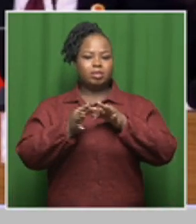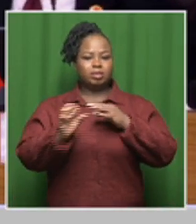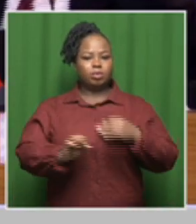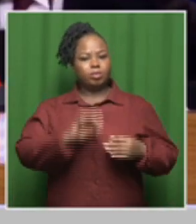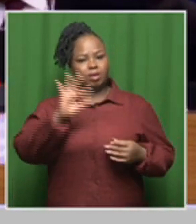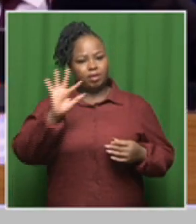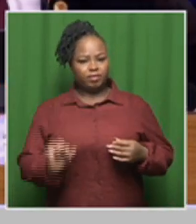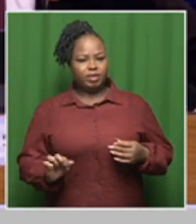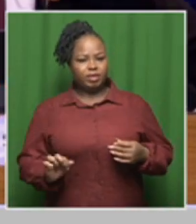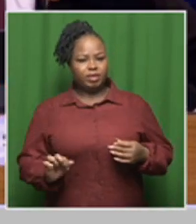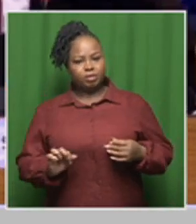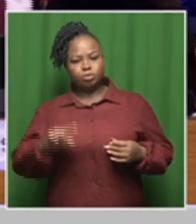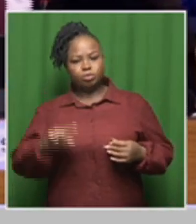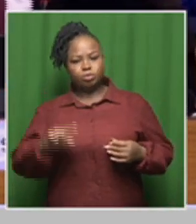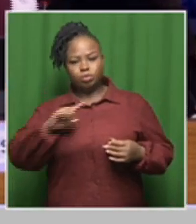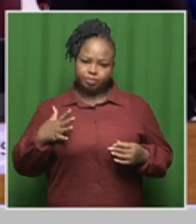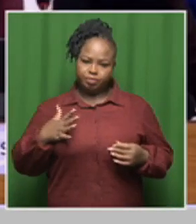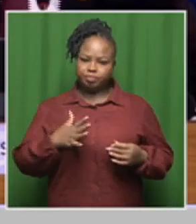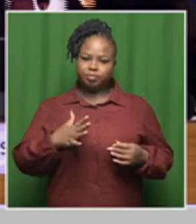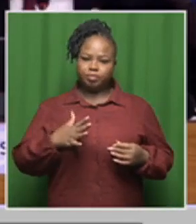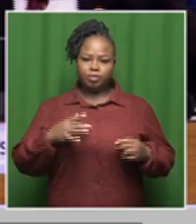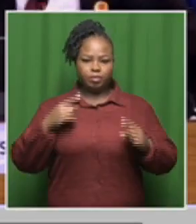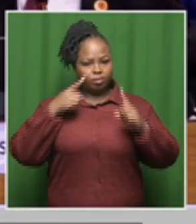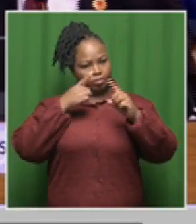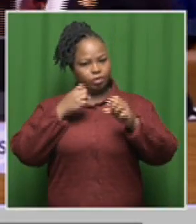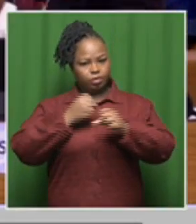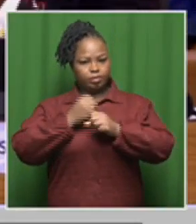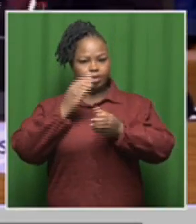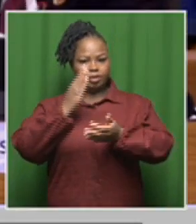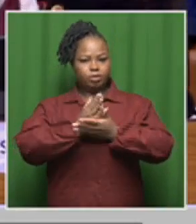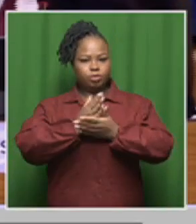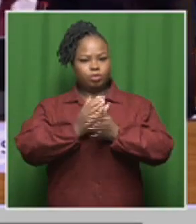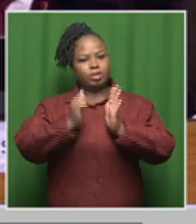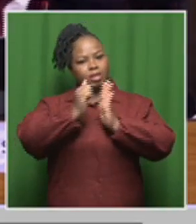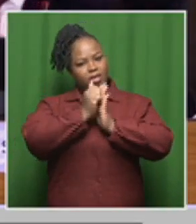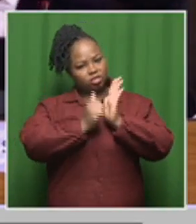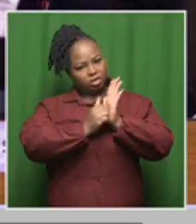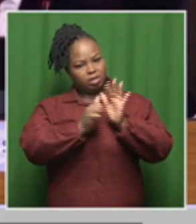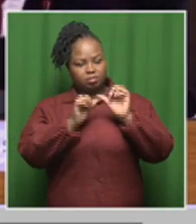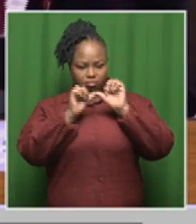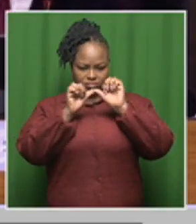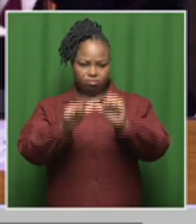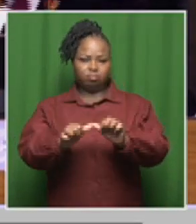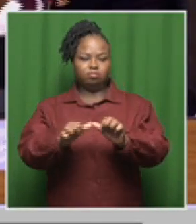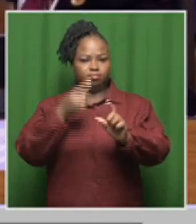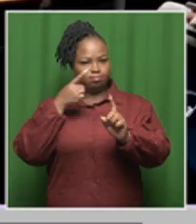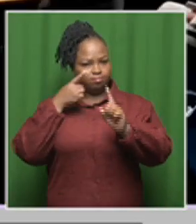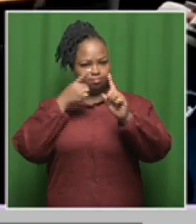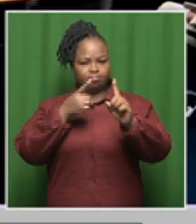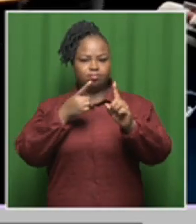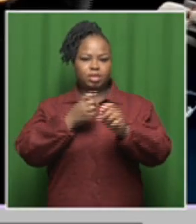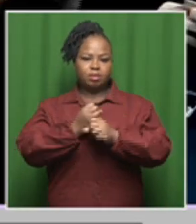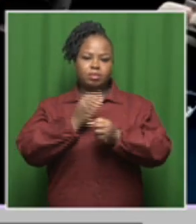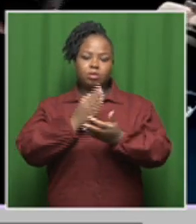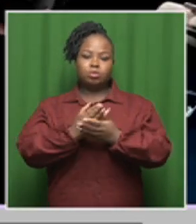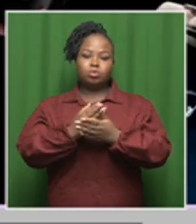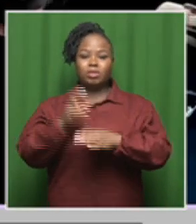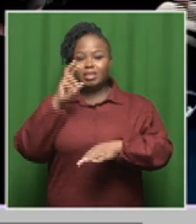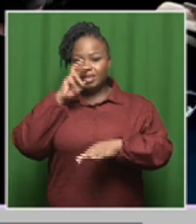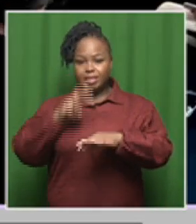Africa's quest to ensure that the agenda is still geared towards elevating the needs